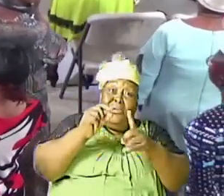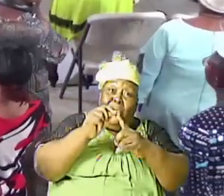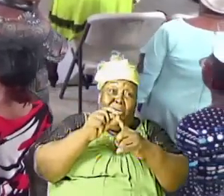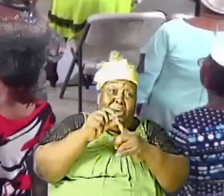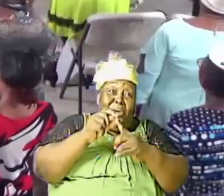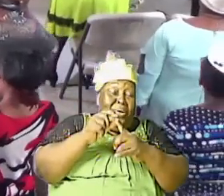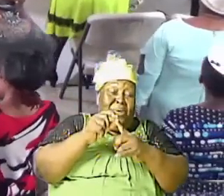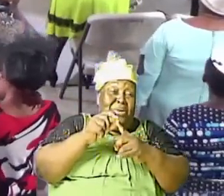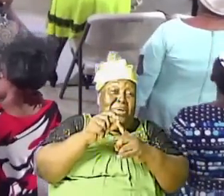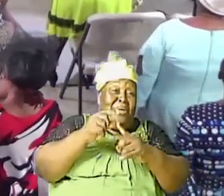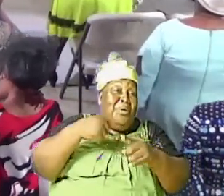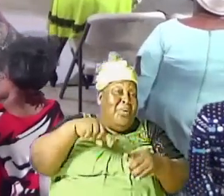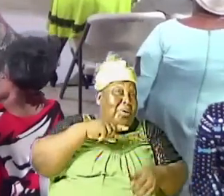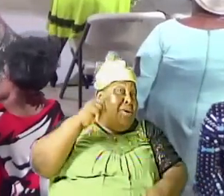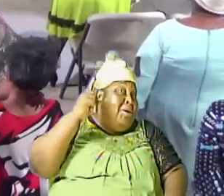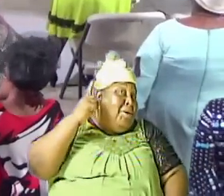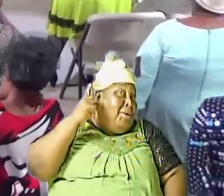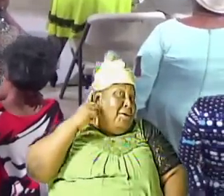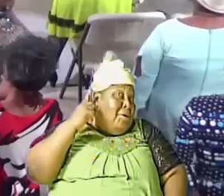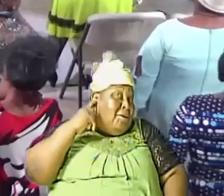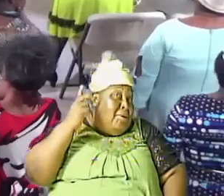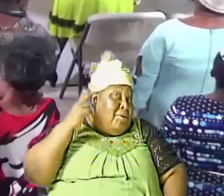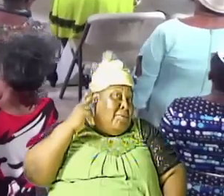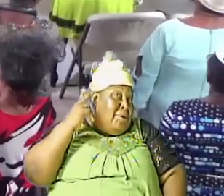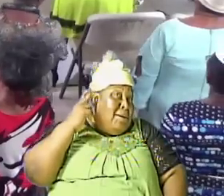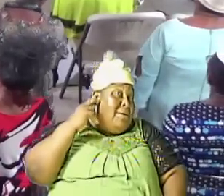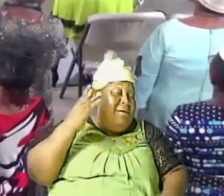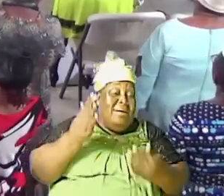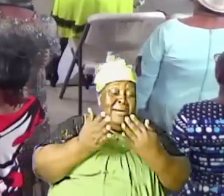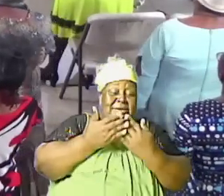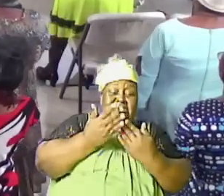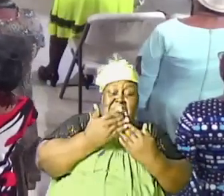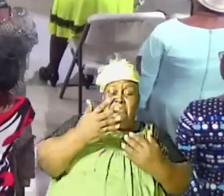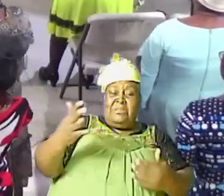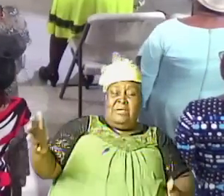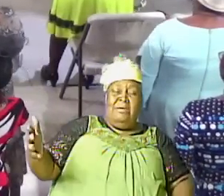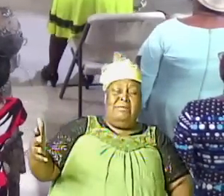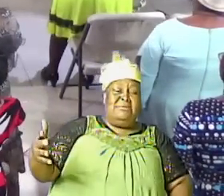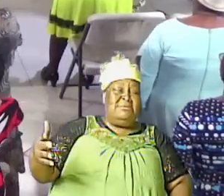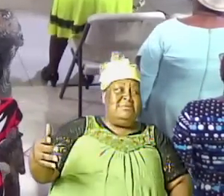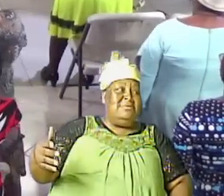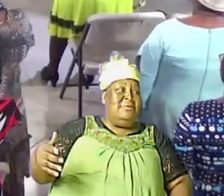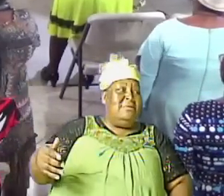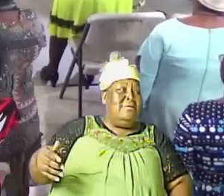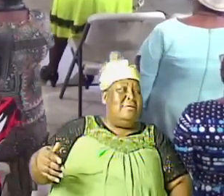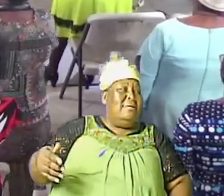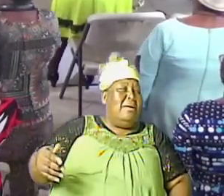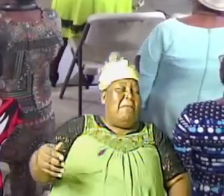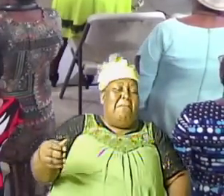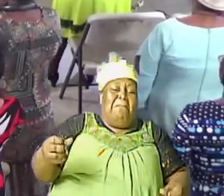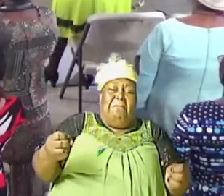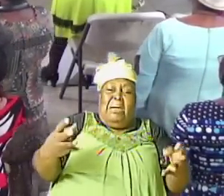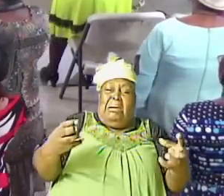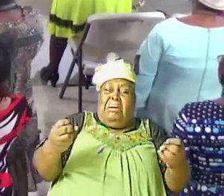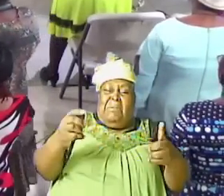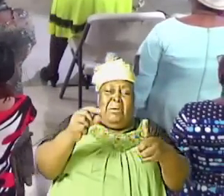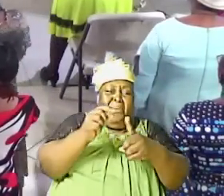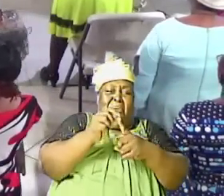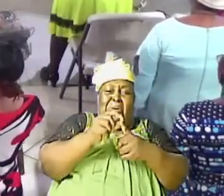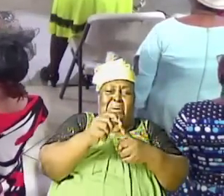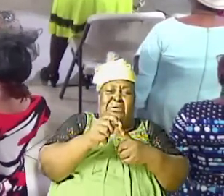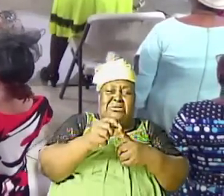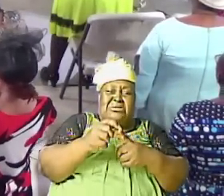and these simple things. So we get about we get several words coming down from the